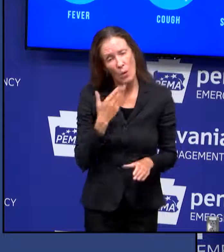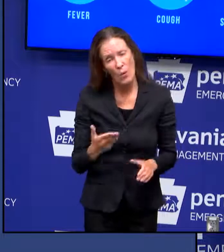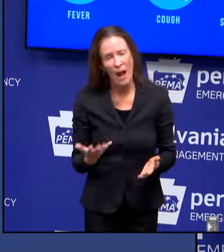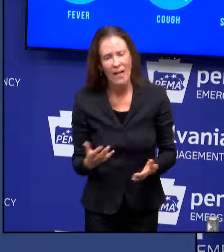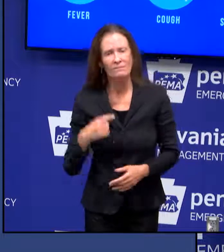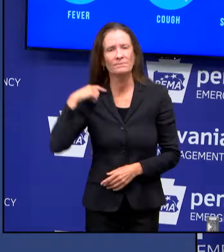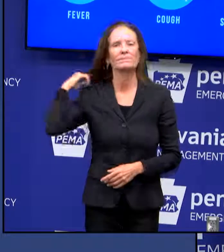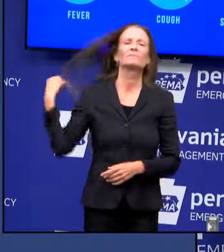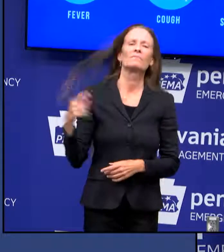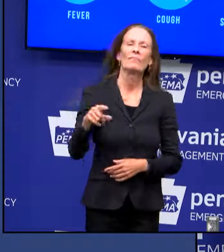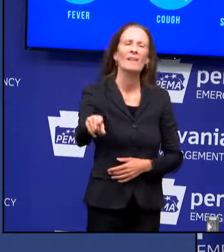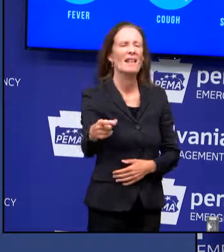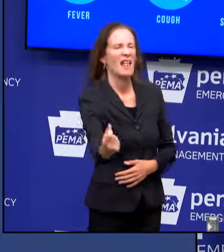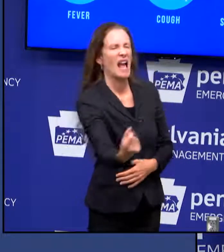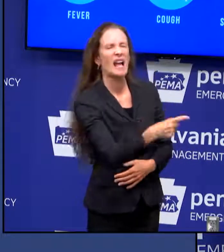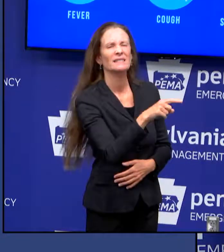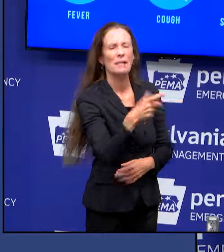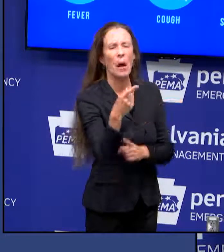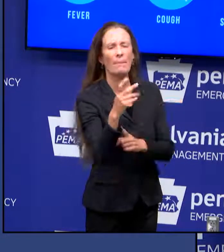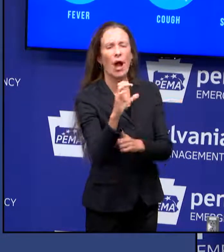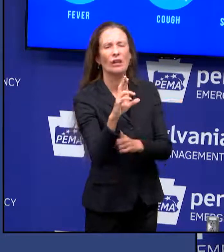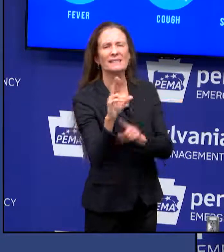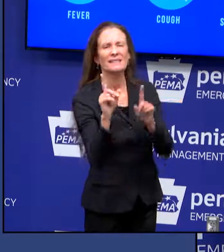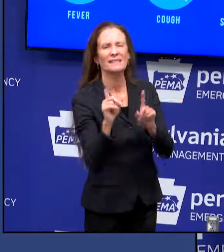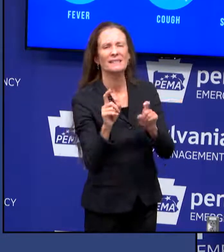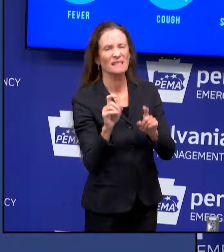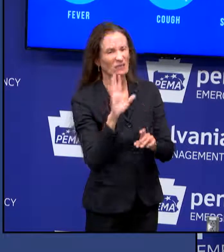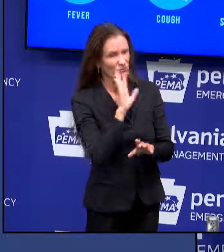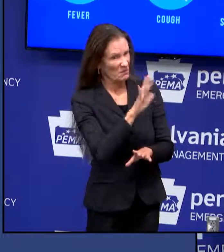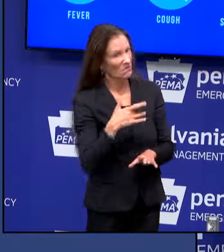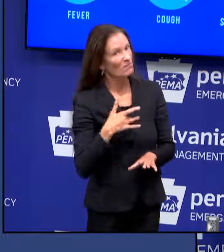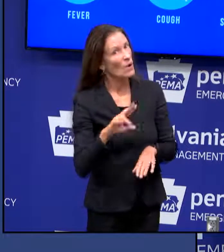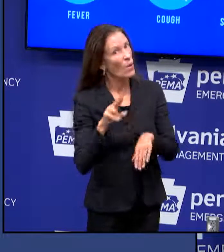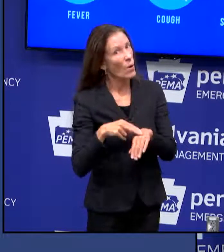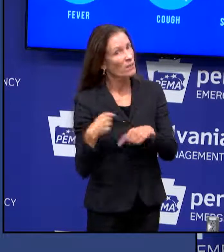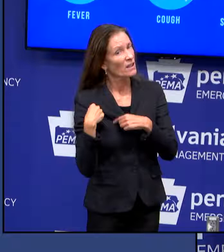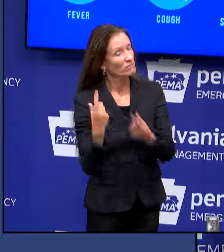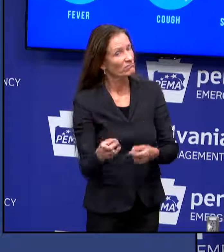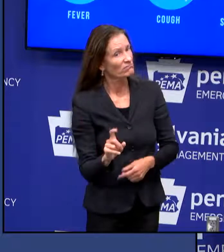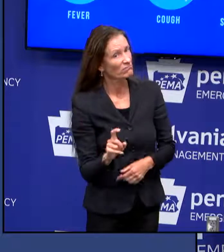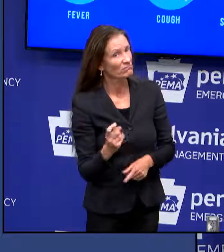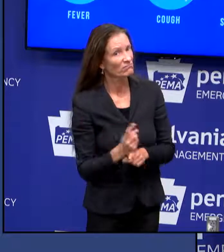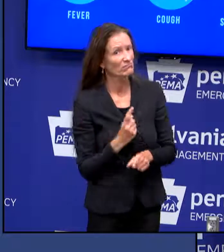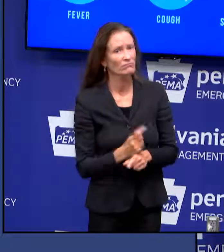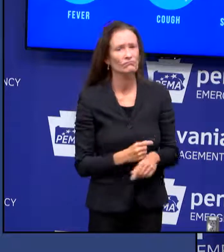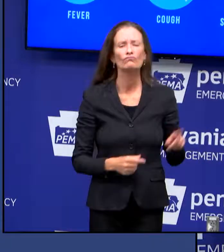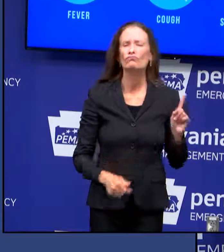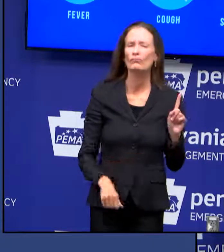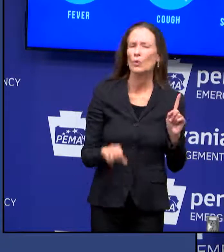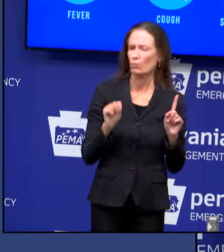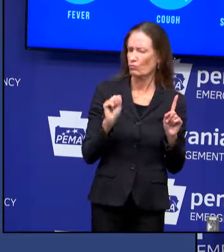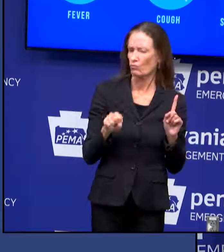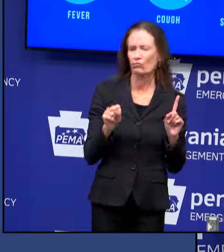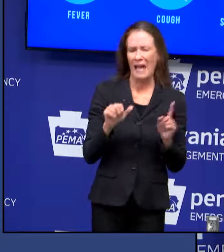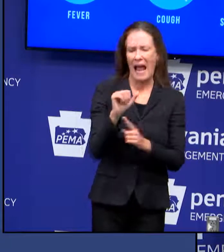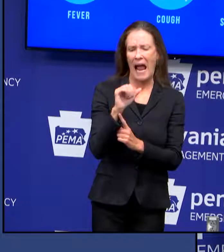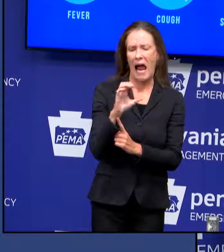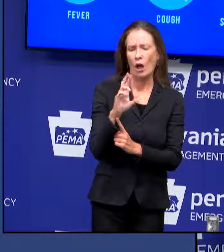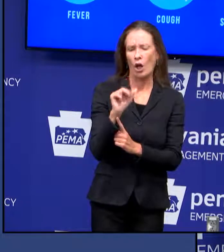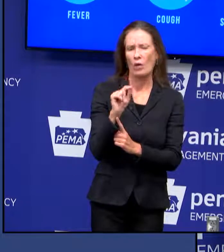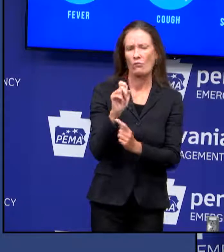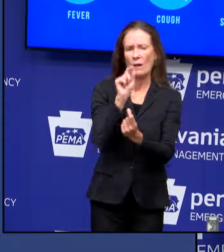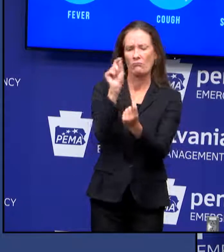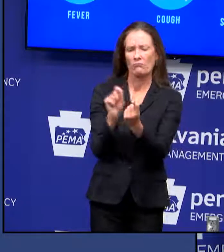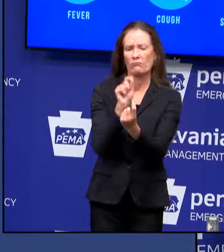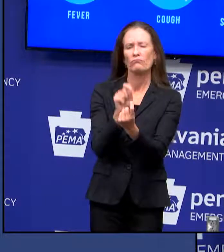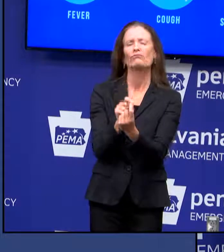PCR tests? Sure. PCR tests are very accurate. They're very sensitive and they're very specific. There are different PCR tests, so each one